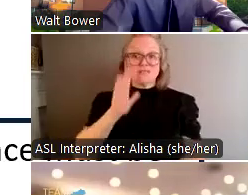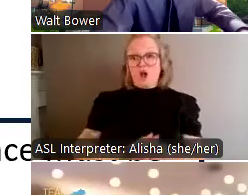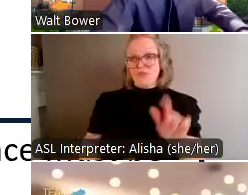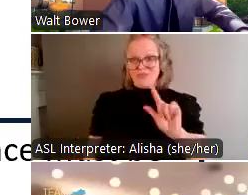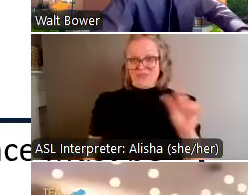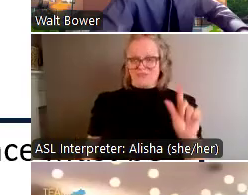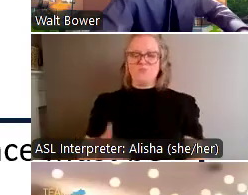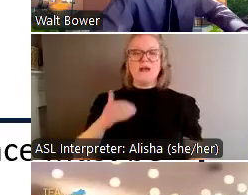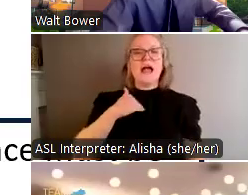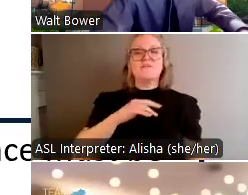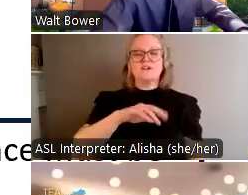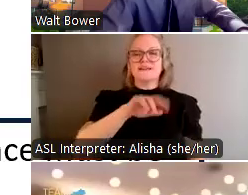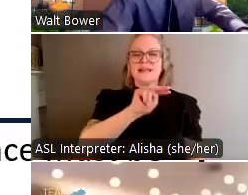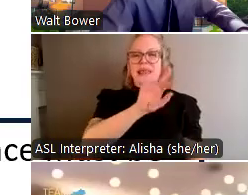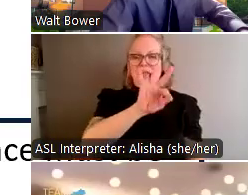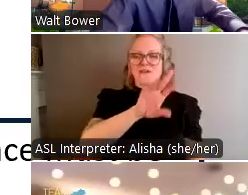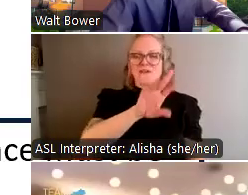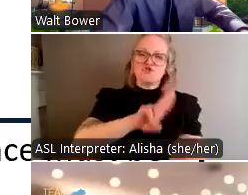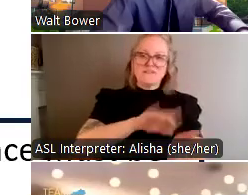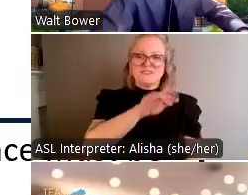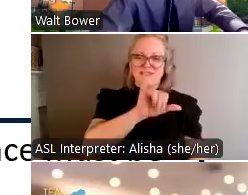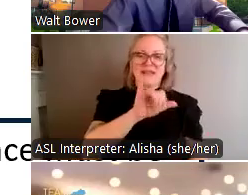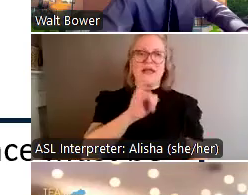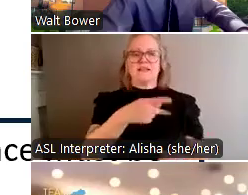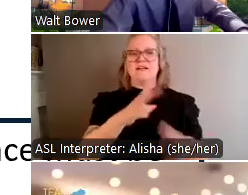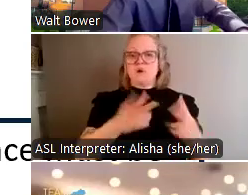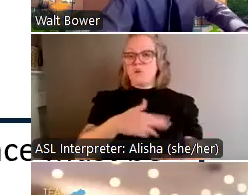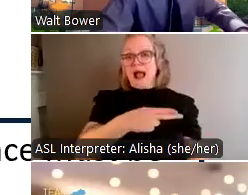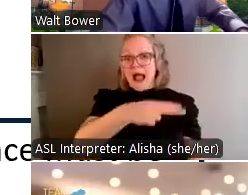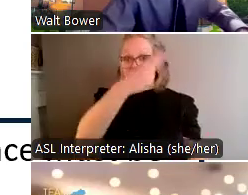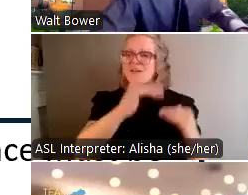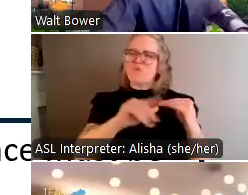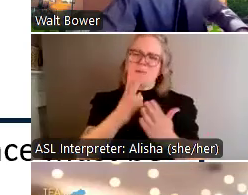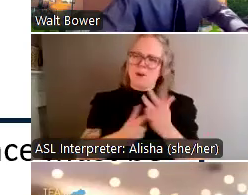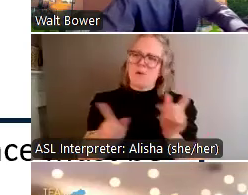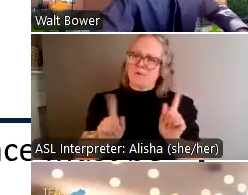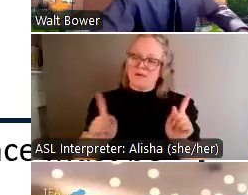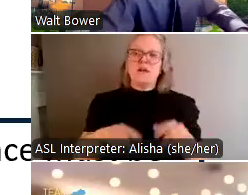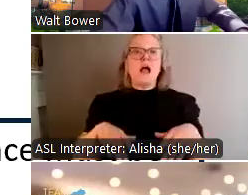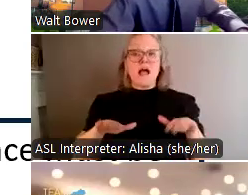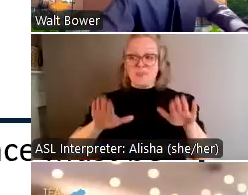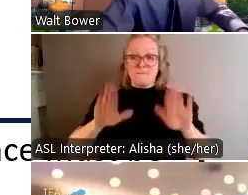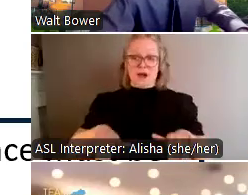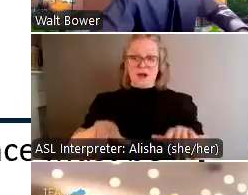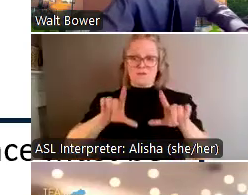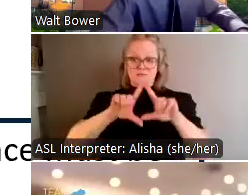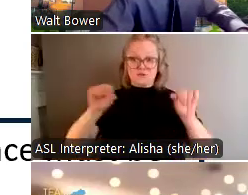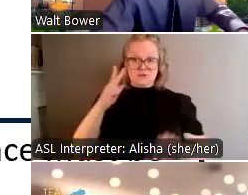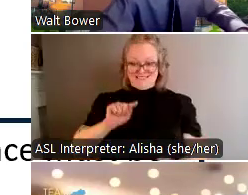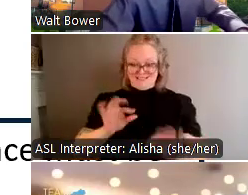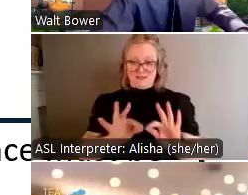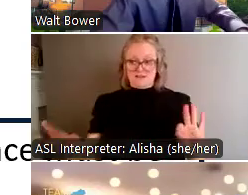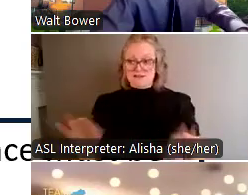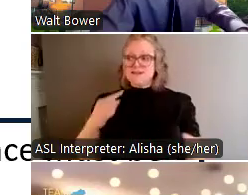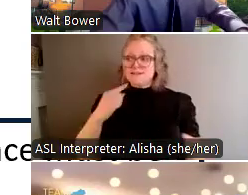care. This is kind of high level on both of these. And at the bottom of your screen, you will see that we